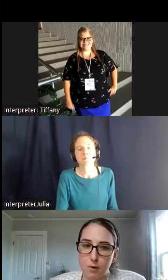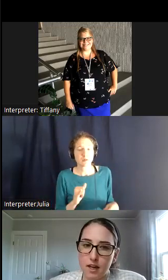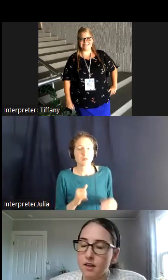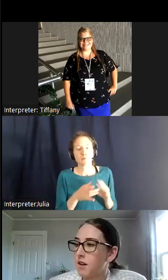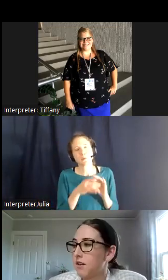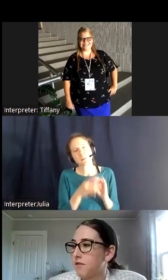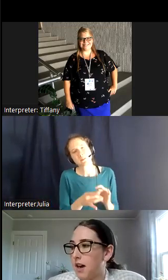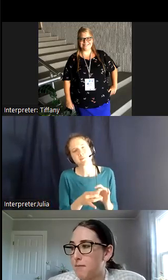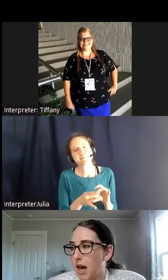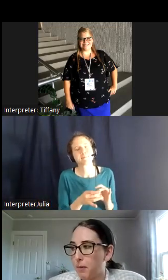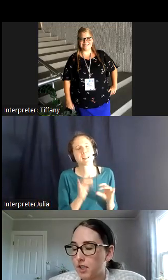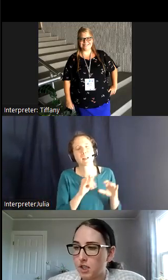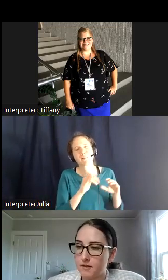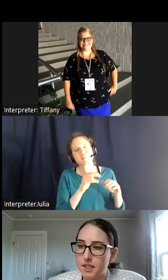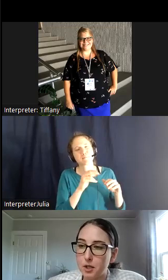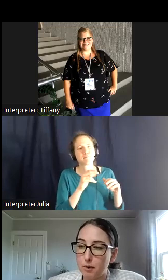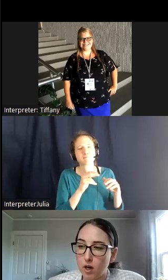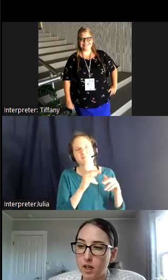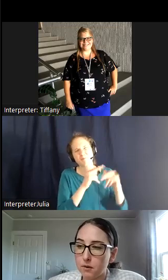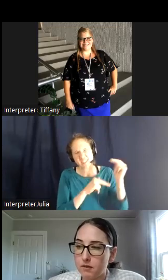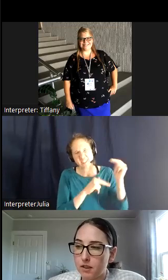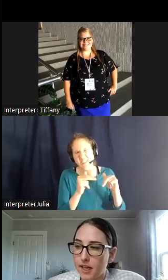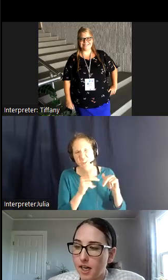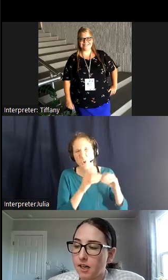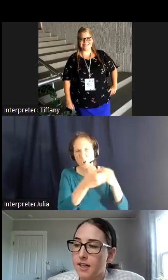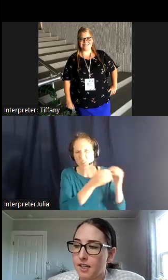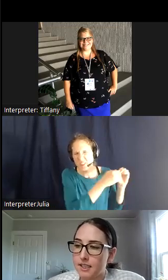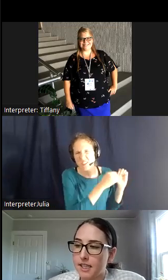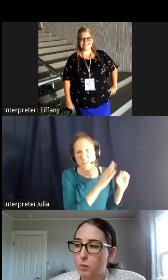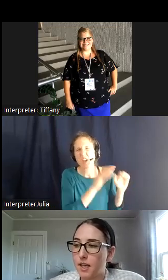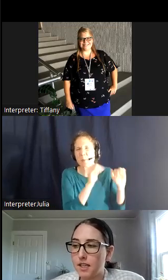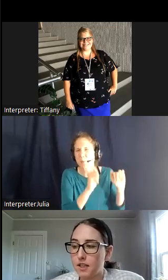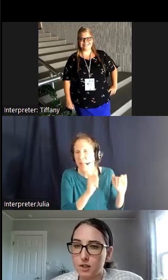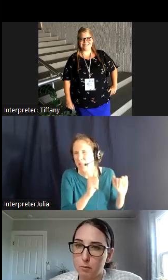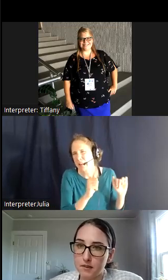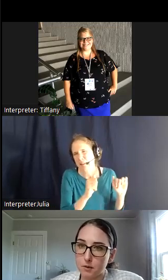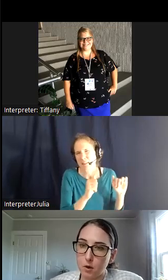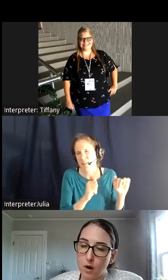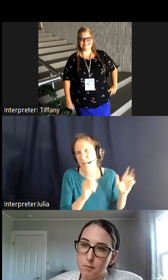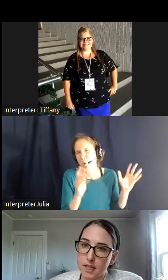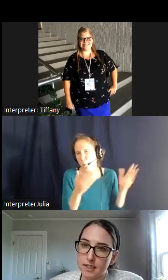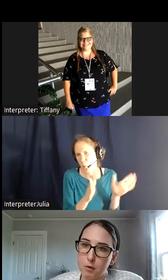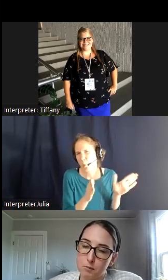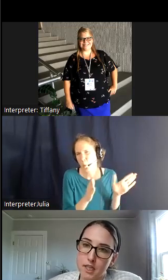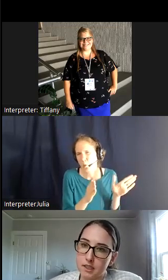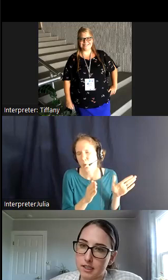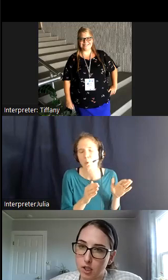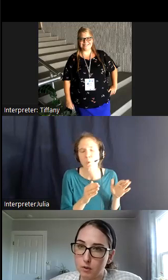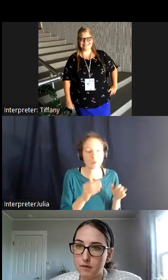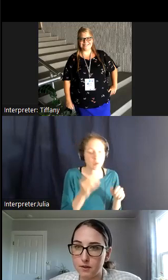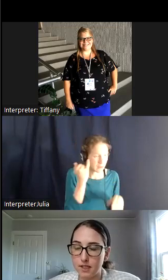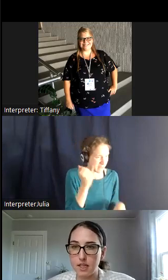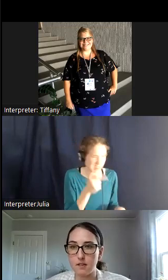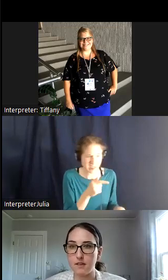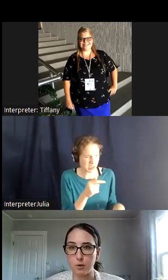referring someone from outpatient services to a more acute level of care is again within the scope of these requirements. That wouldn't be